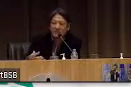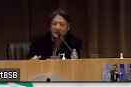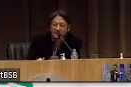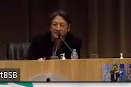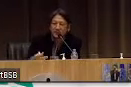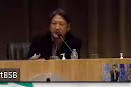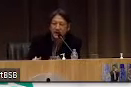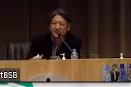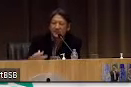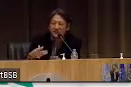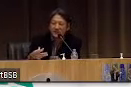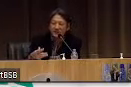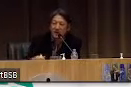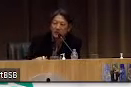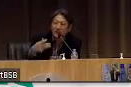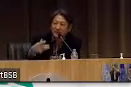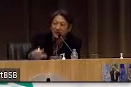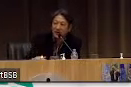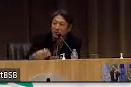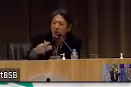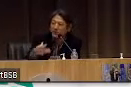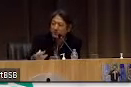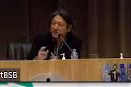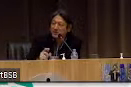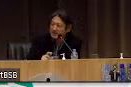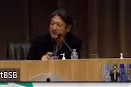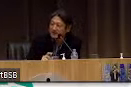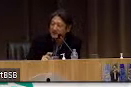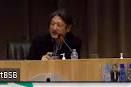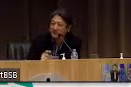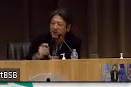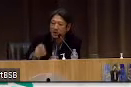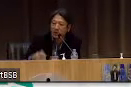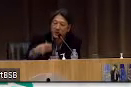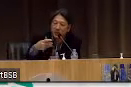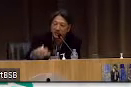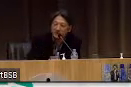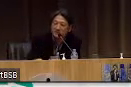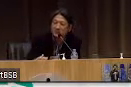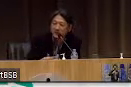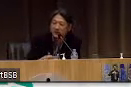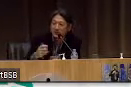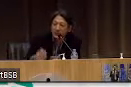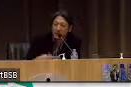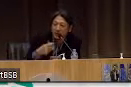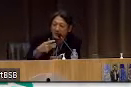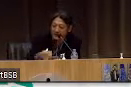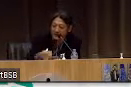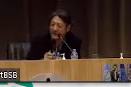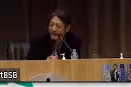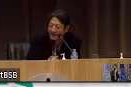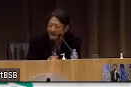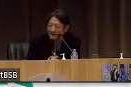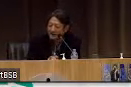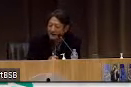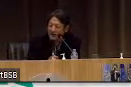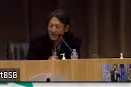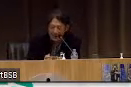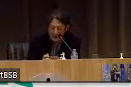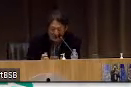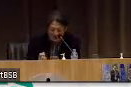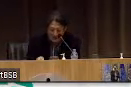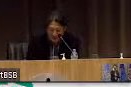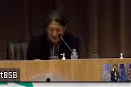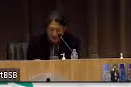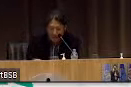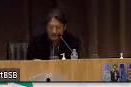the digital era comes, we have the difficulty to use this data and the importance of data, how